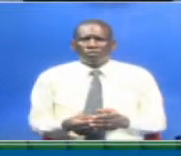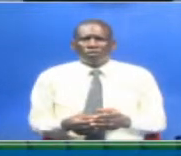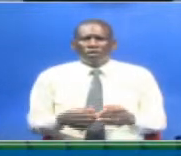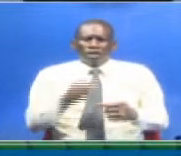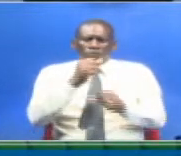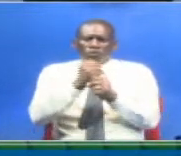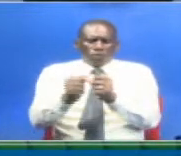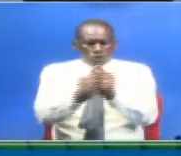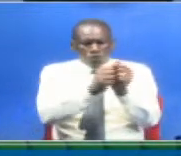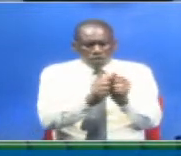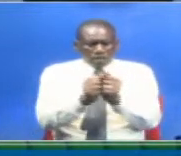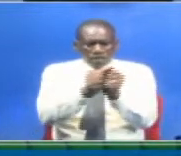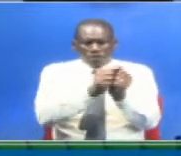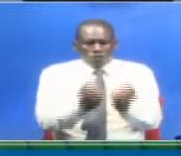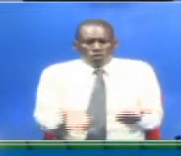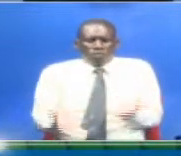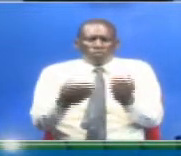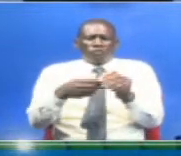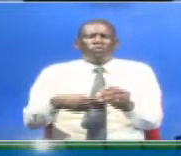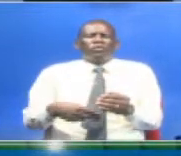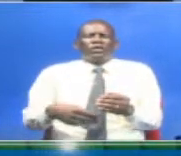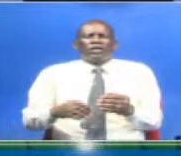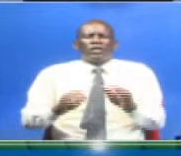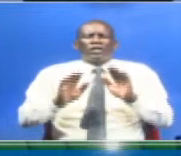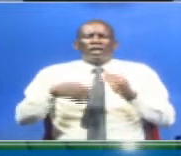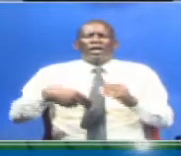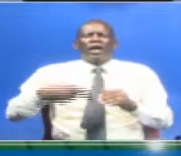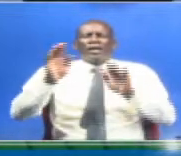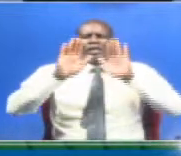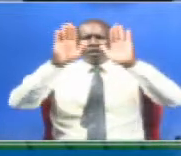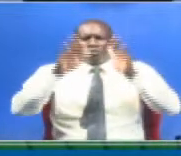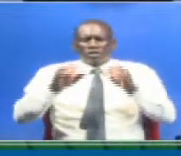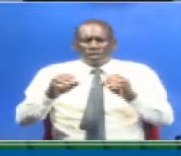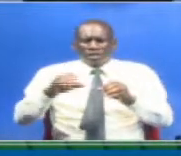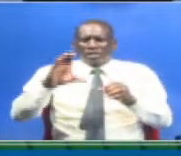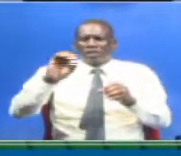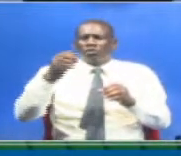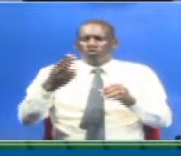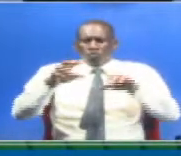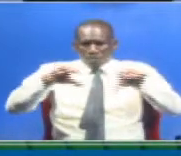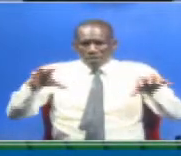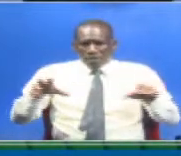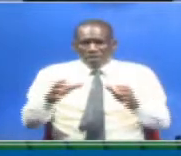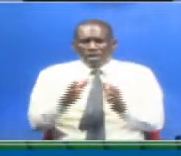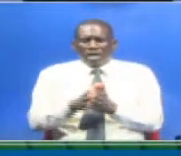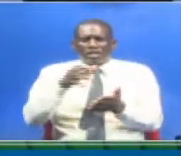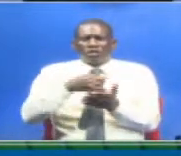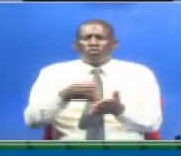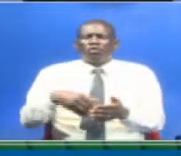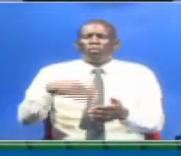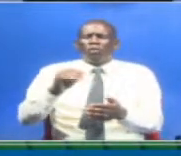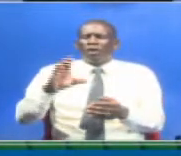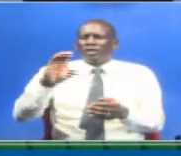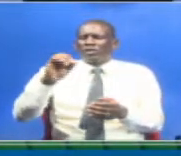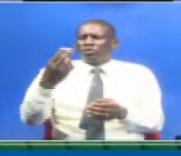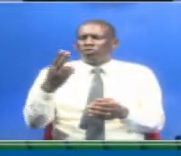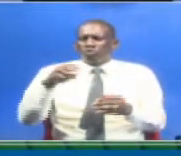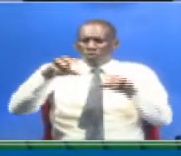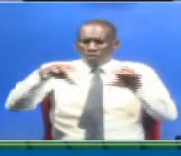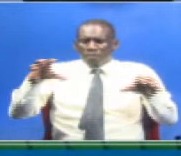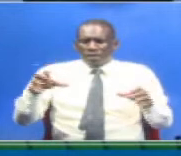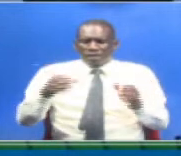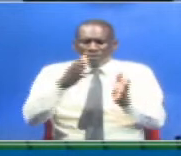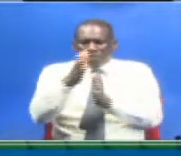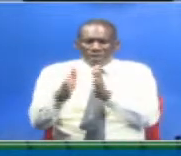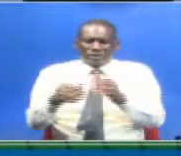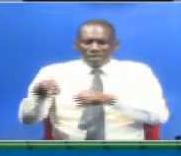up high integrity carbon markets, including more carbon market activation plans at a national level. We